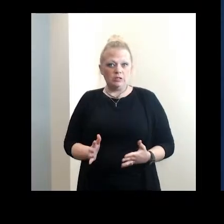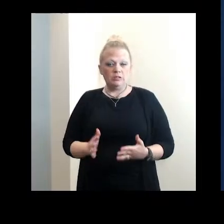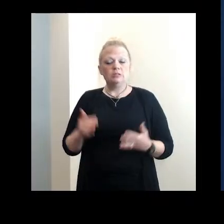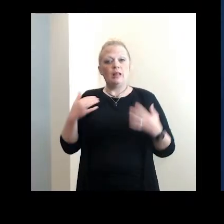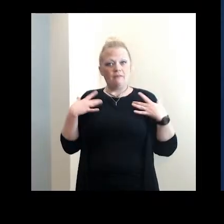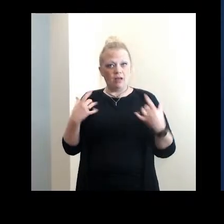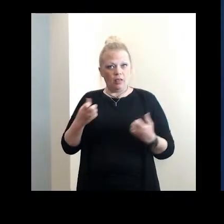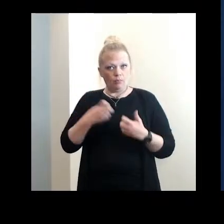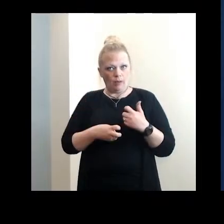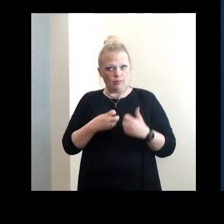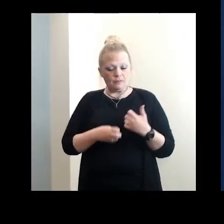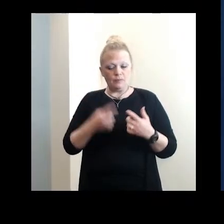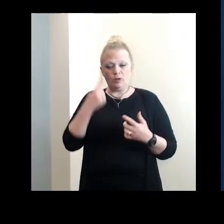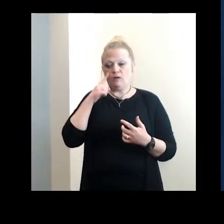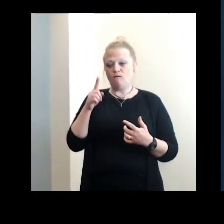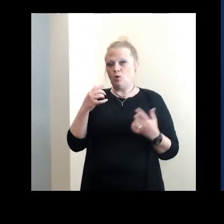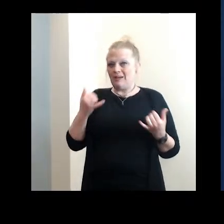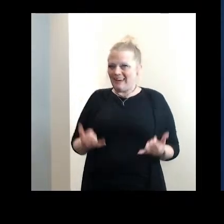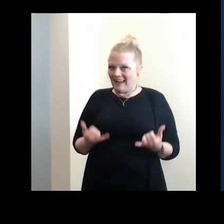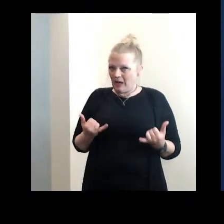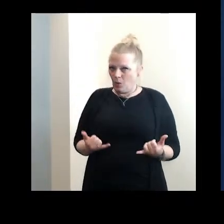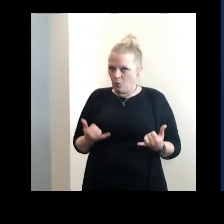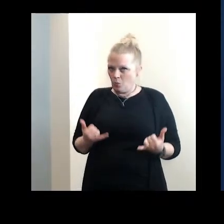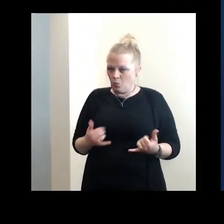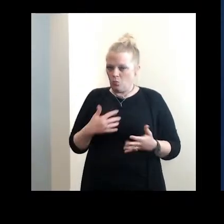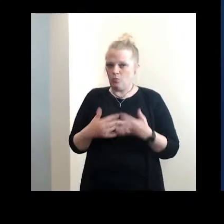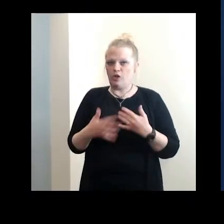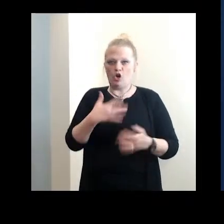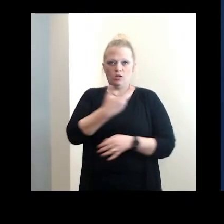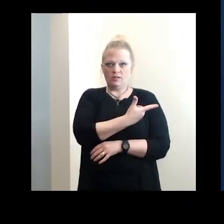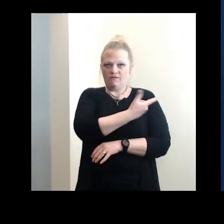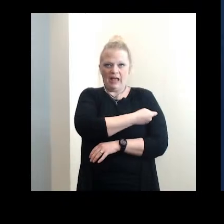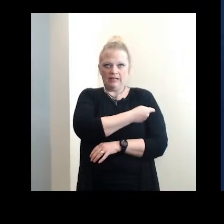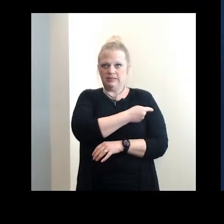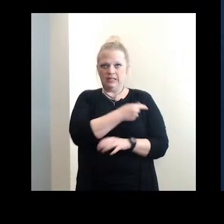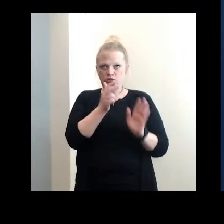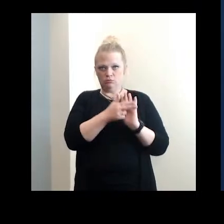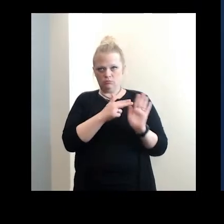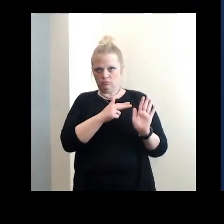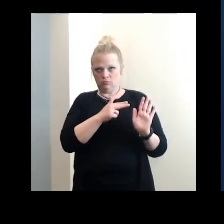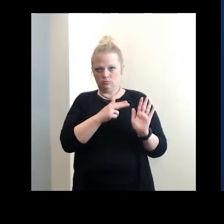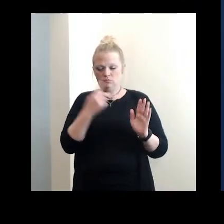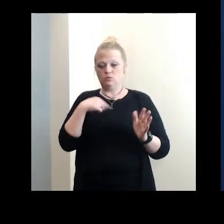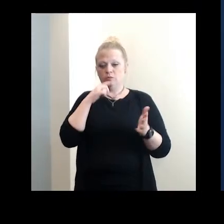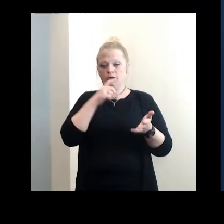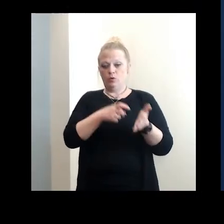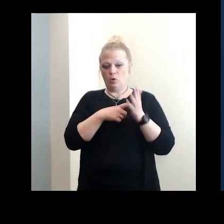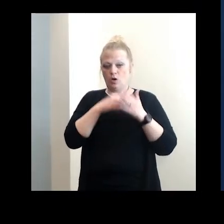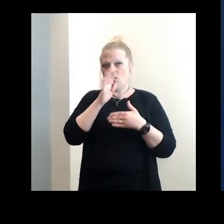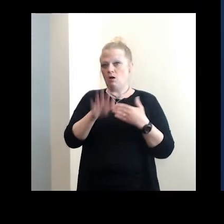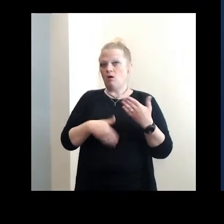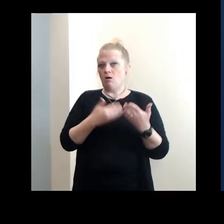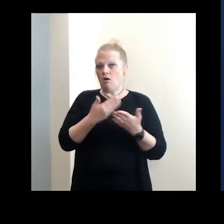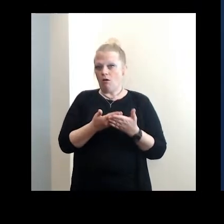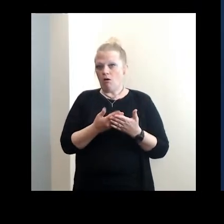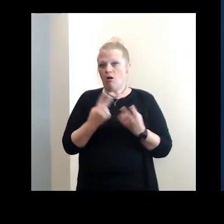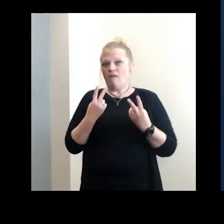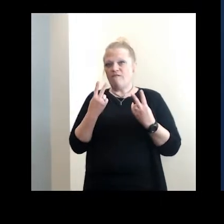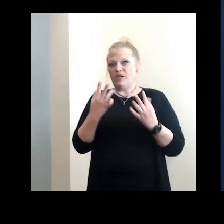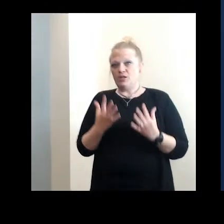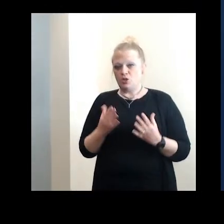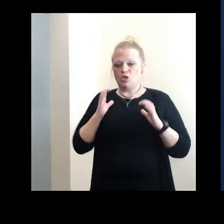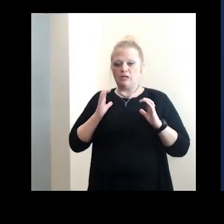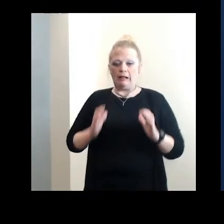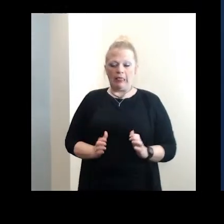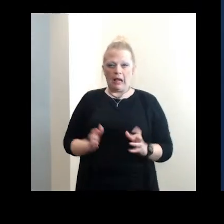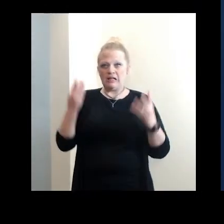immunocompromised, for the time being, regardless of vaccination status, we are requiring all visitors, clients,